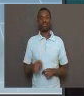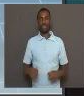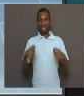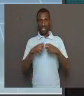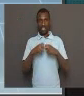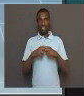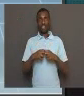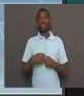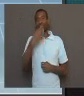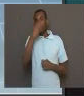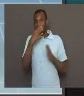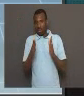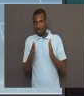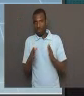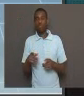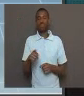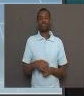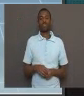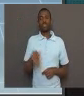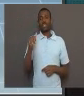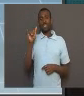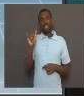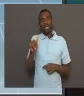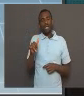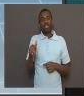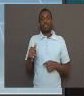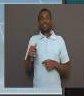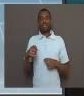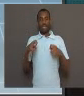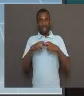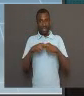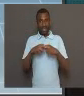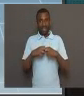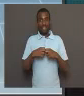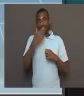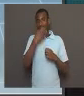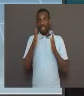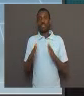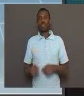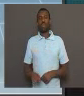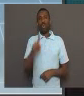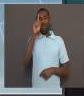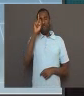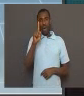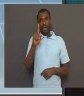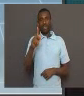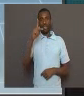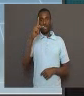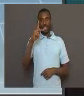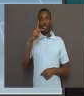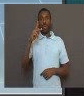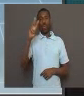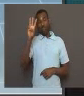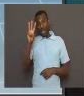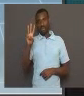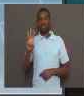The electric heater applies 1 kilowatt of heat to the water per